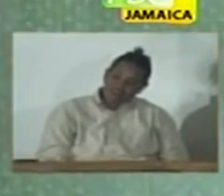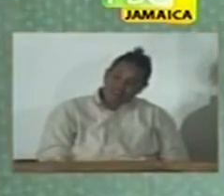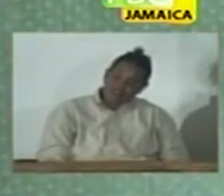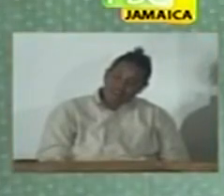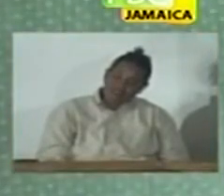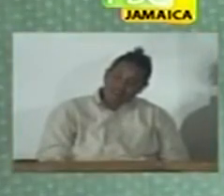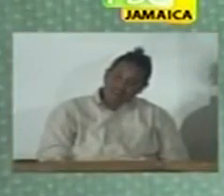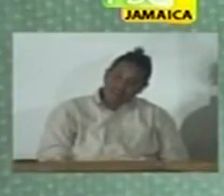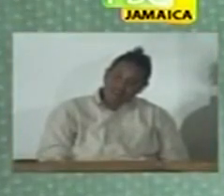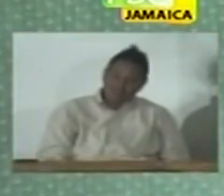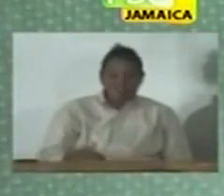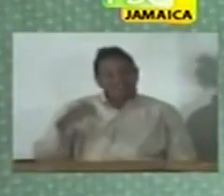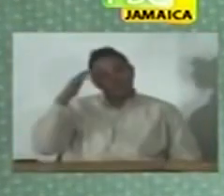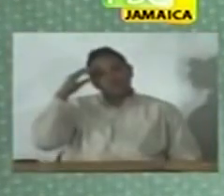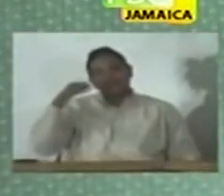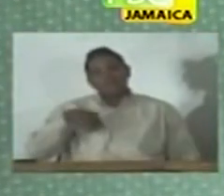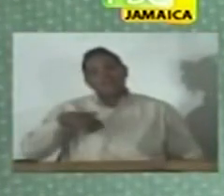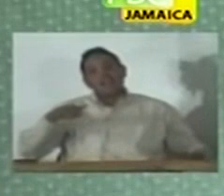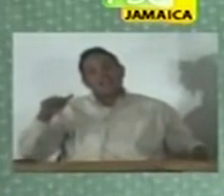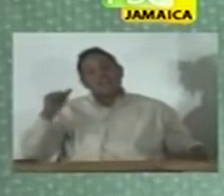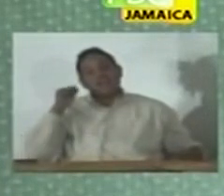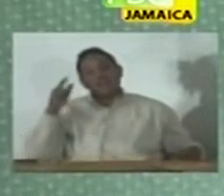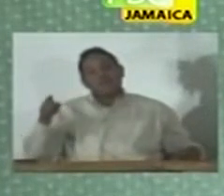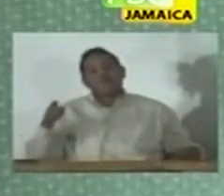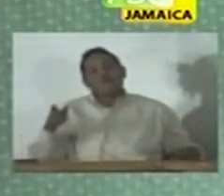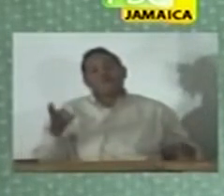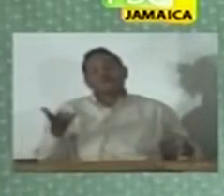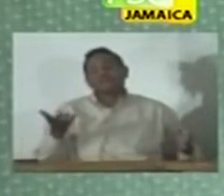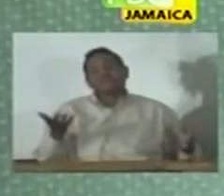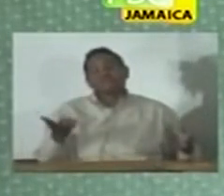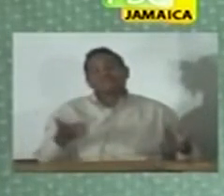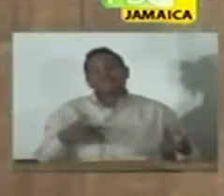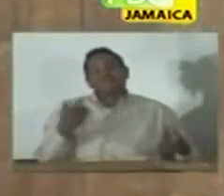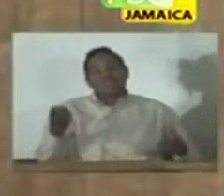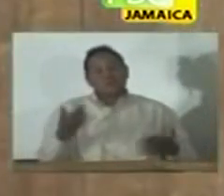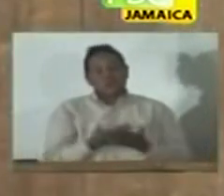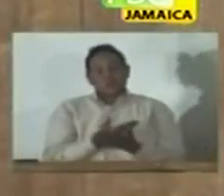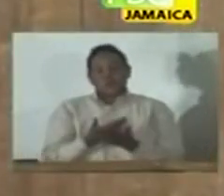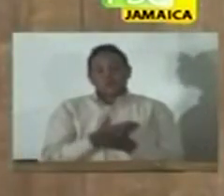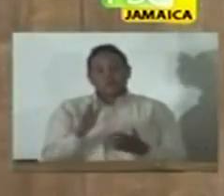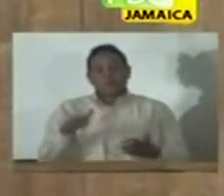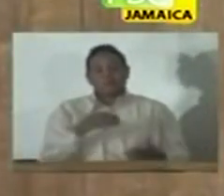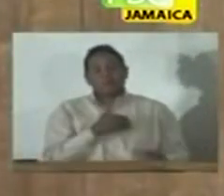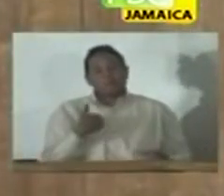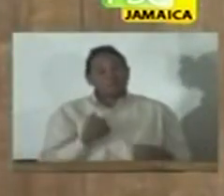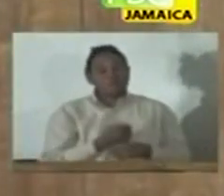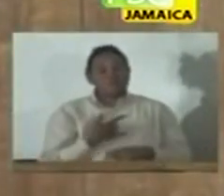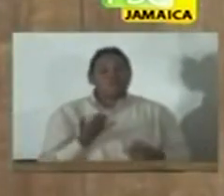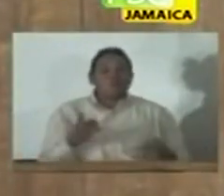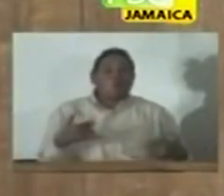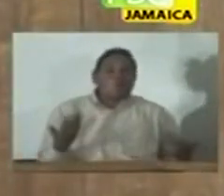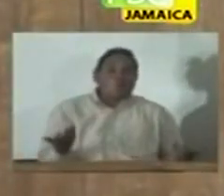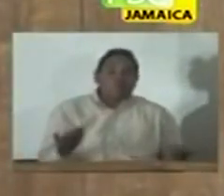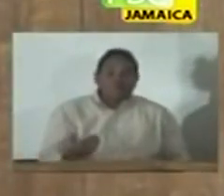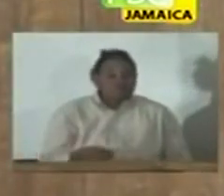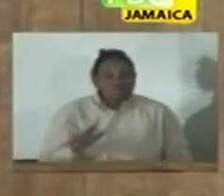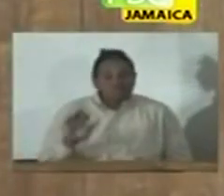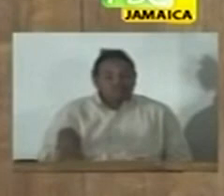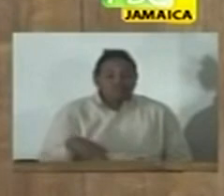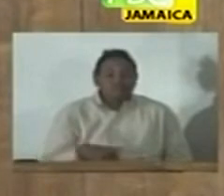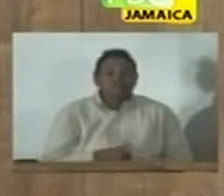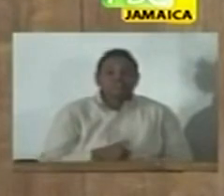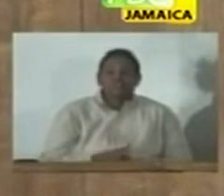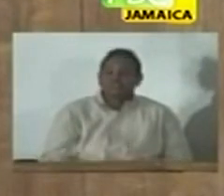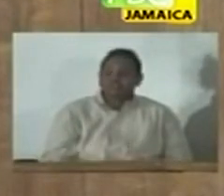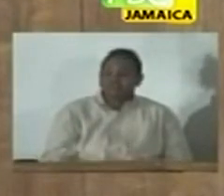I'm not going to be drawn out by any new fight into what was said. Why not? The answer speaks for